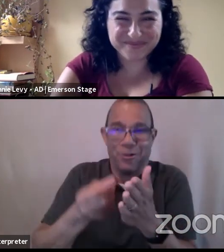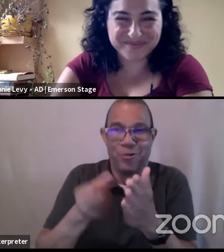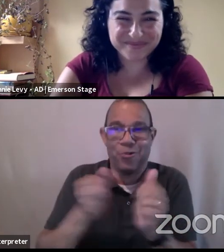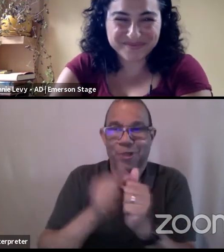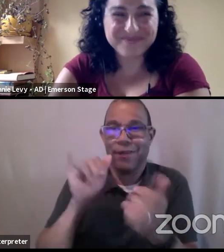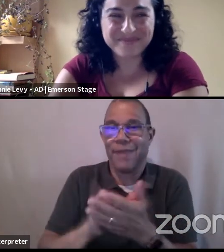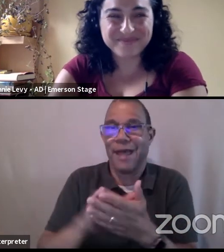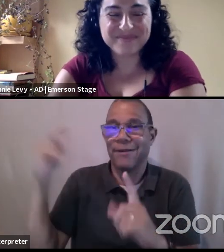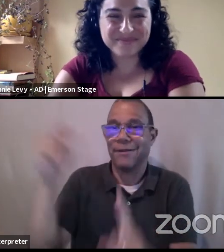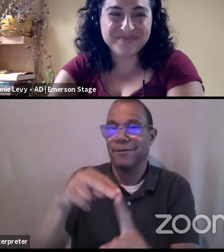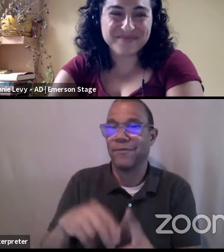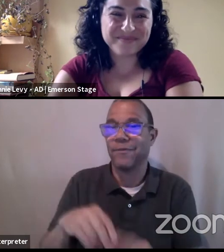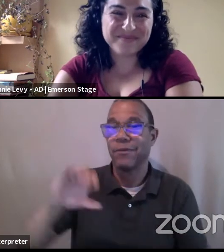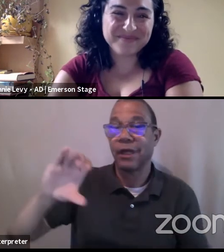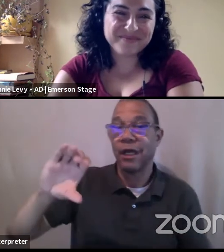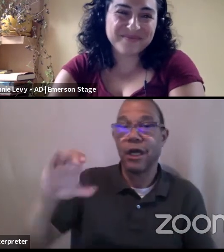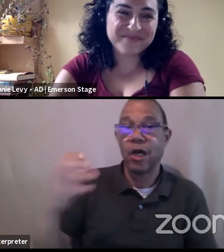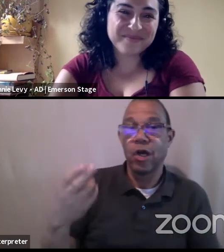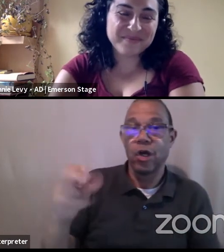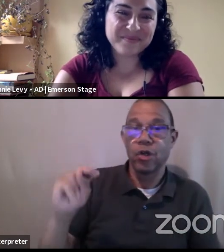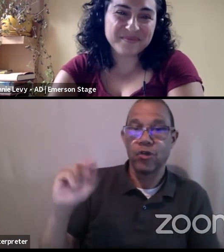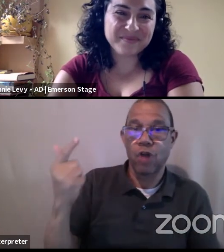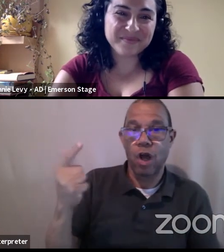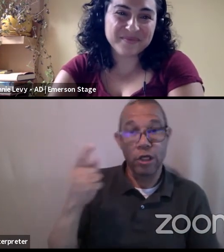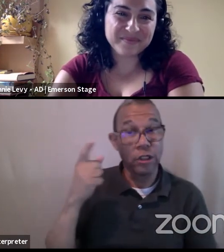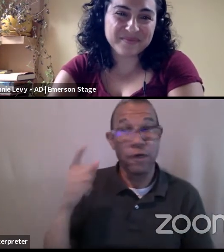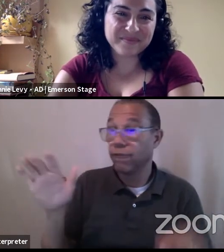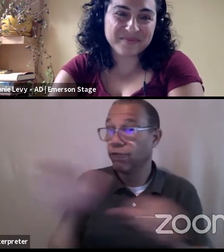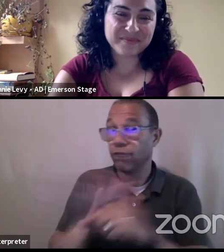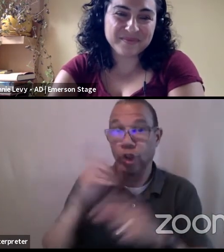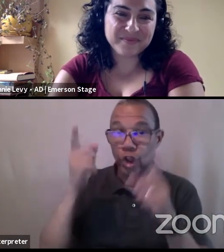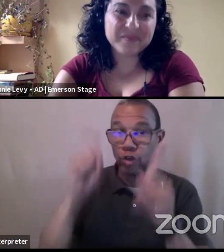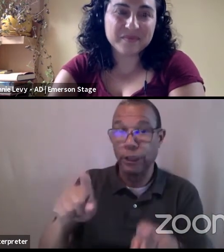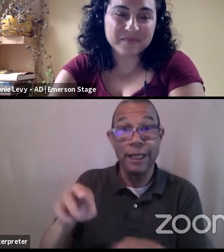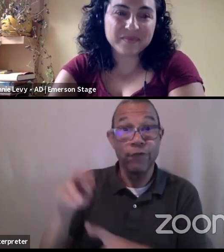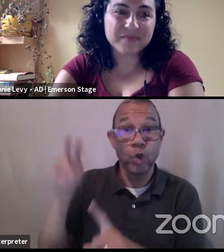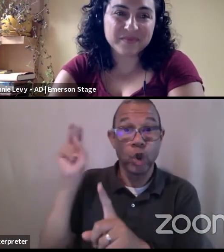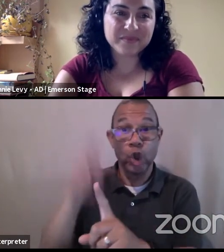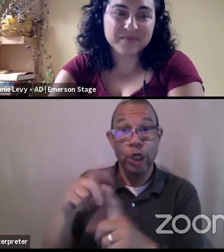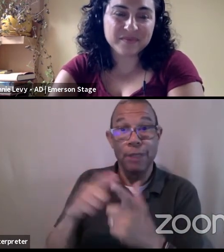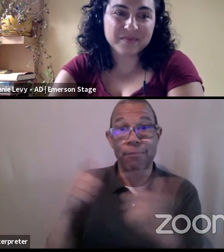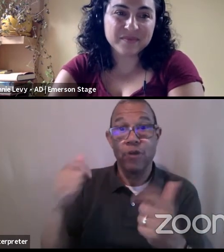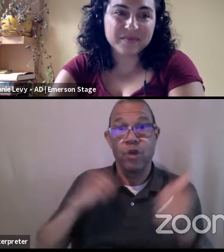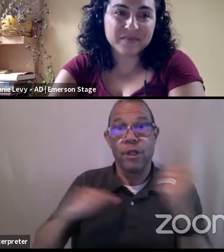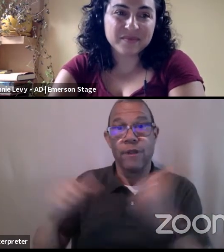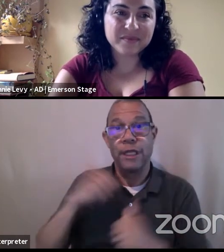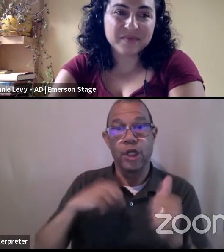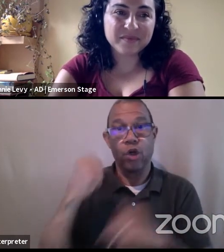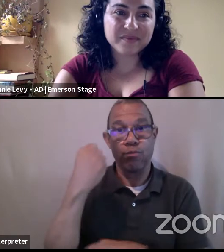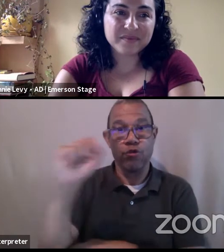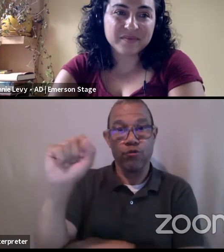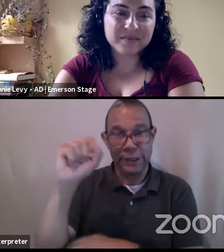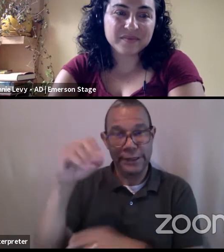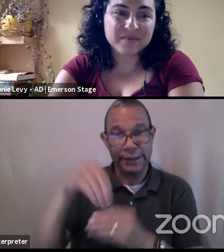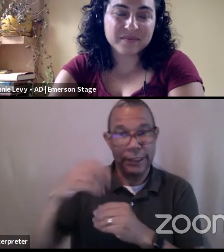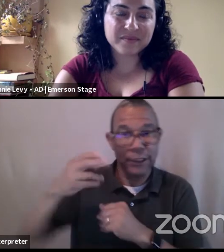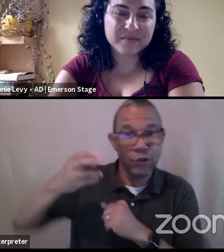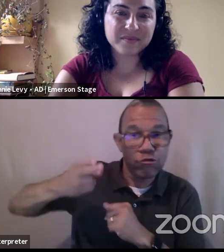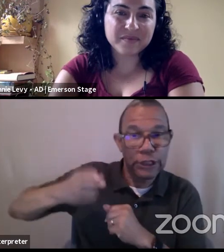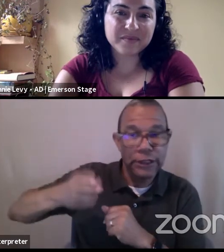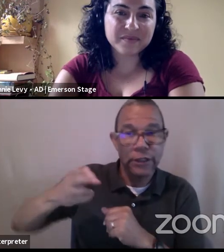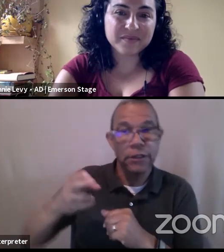I totally agree. Uh, if you look at the major theater movements, uh, in history, you know, it's all about